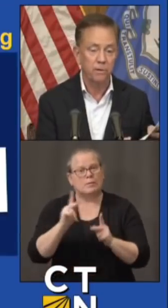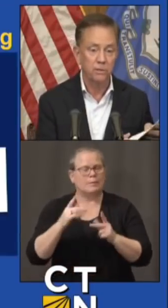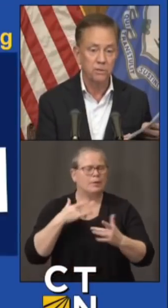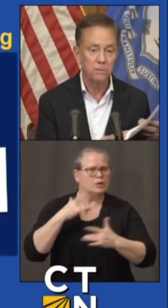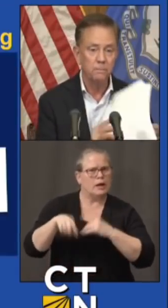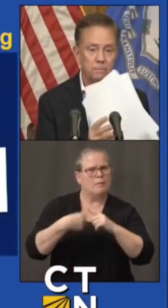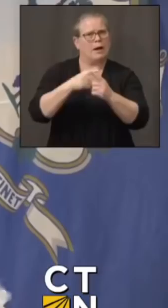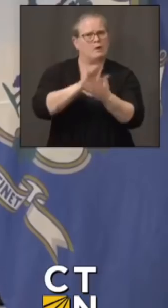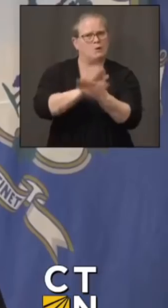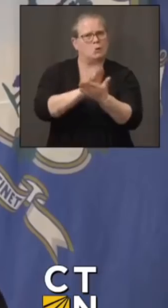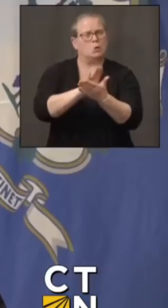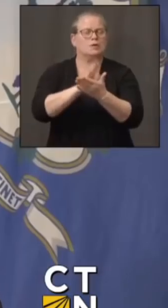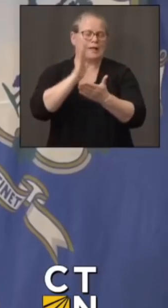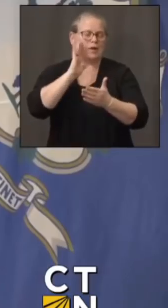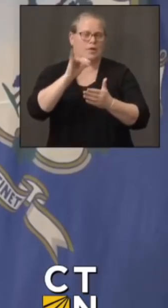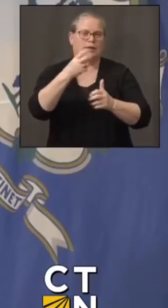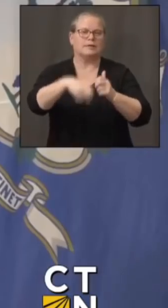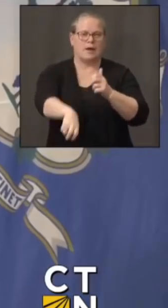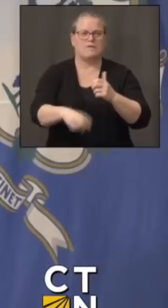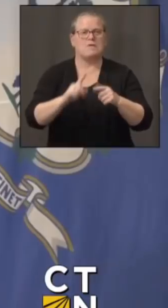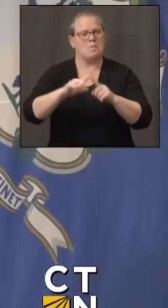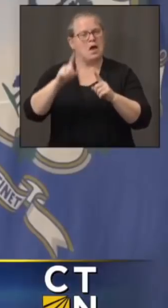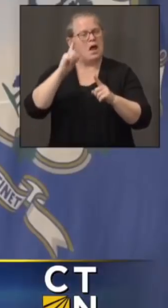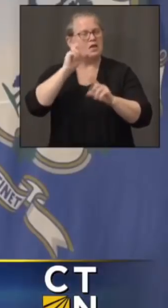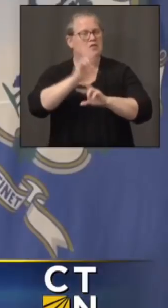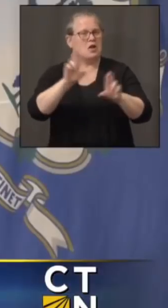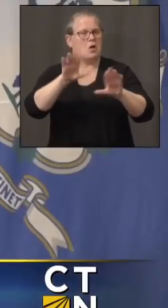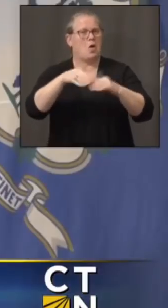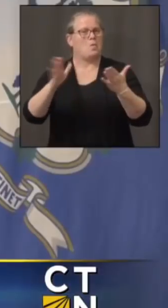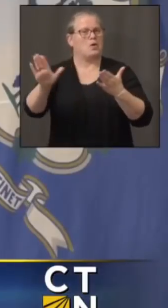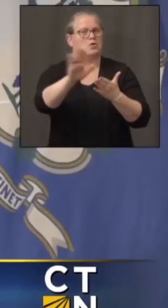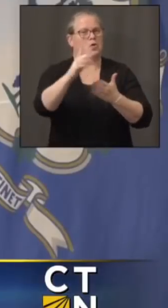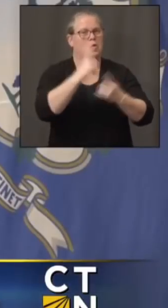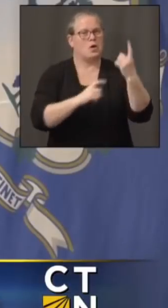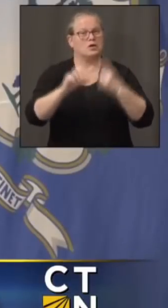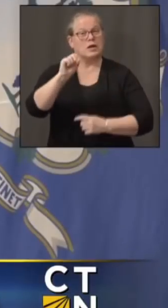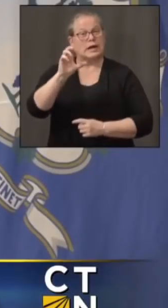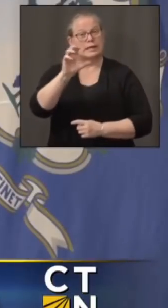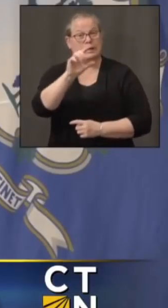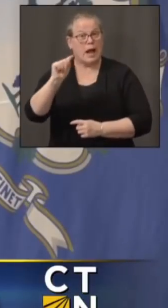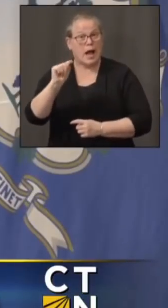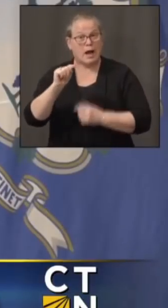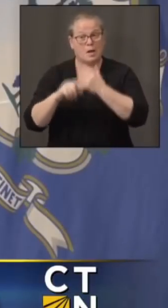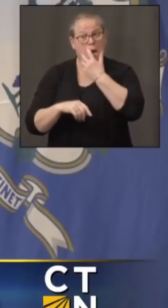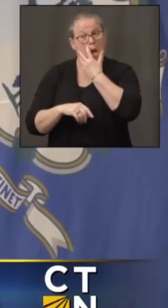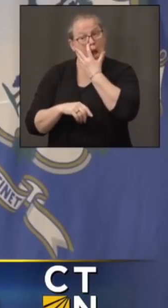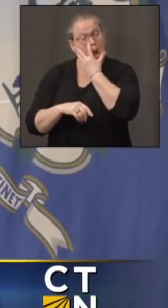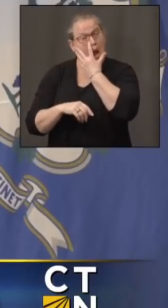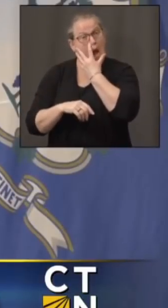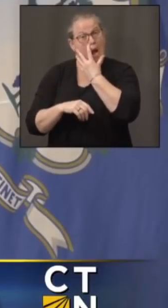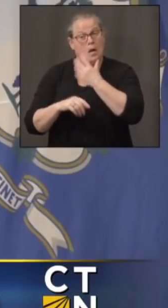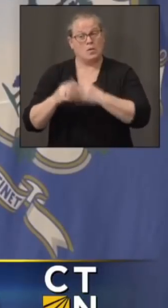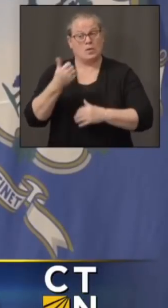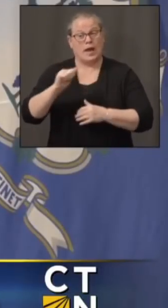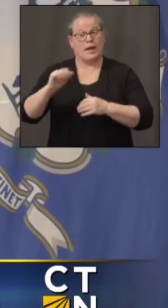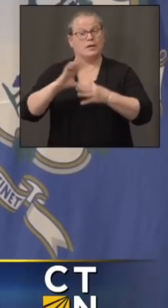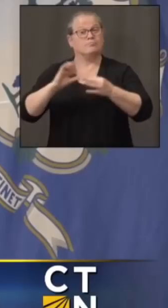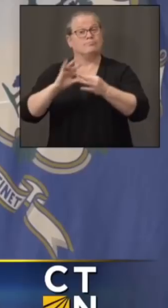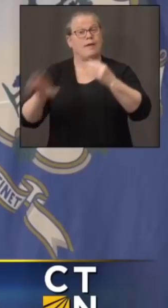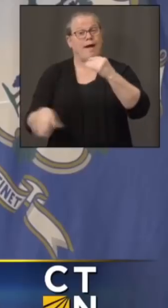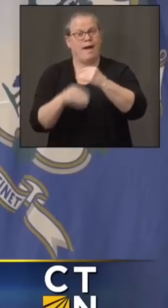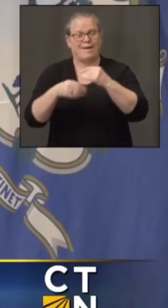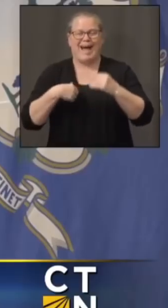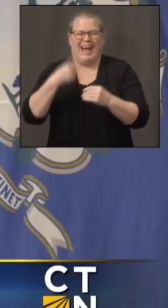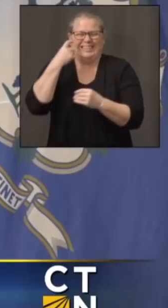something first. No, Governor, I welcome the questions. I just turned on the COVID alert, so I'm now part of the contact tracing.